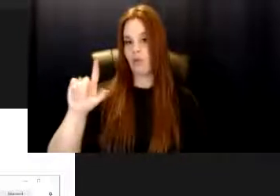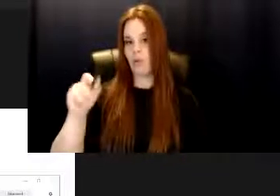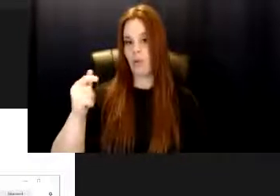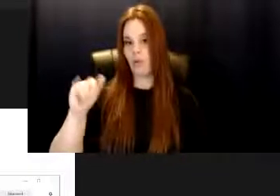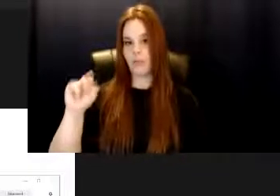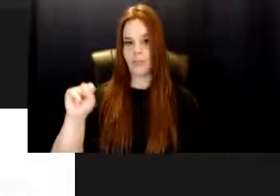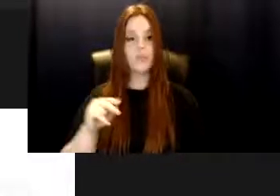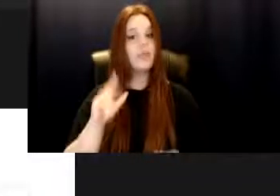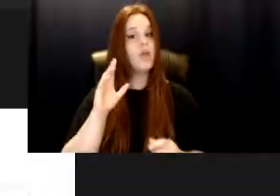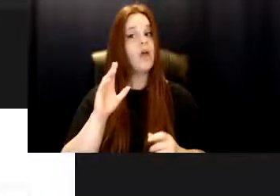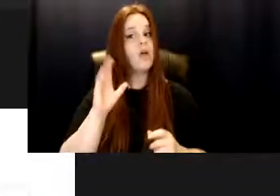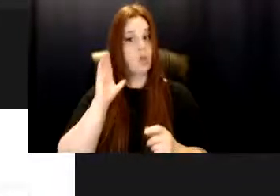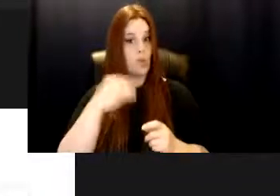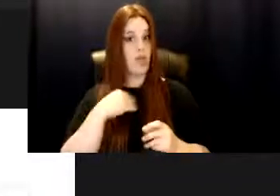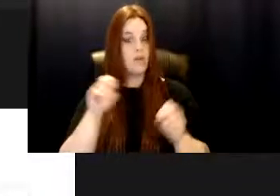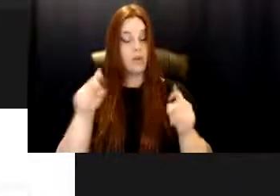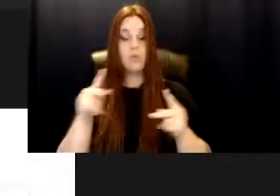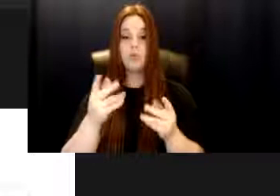to ask questions.